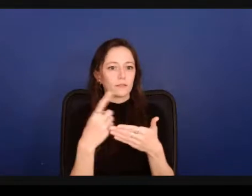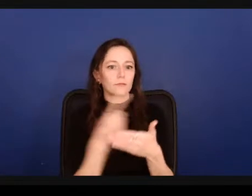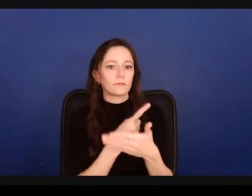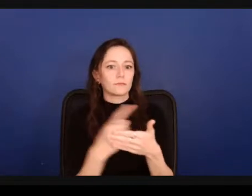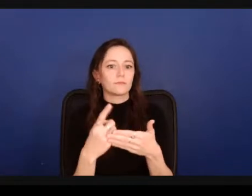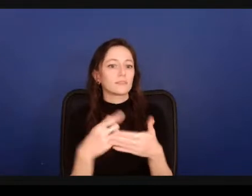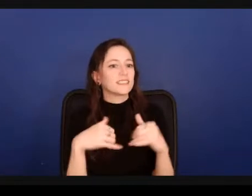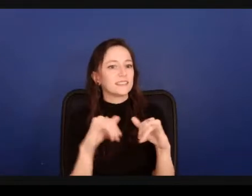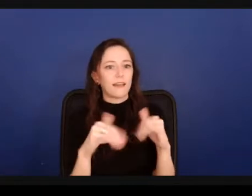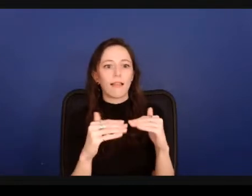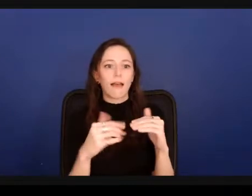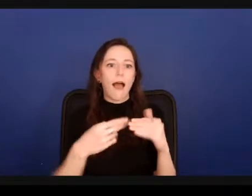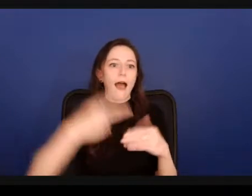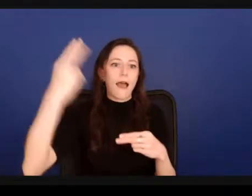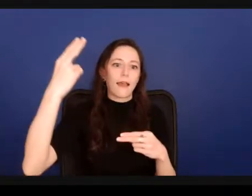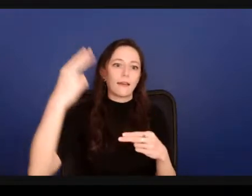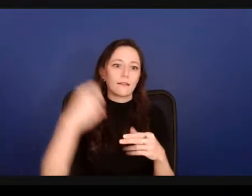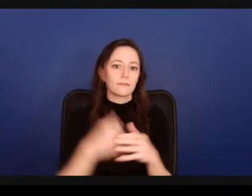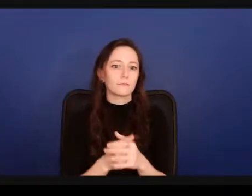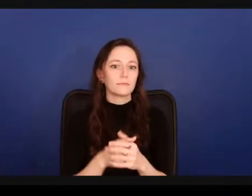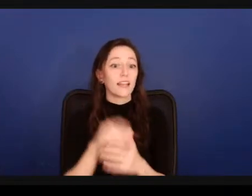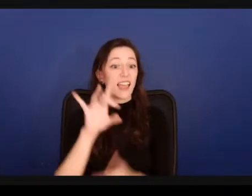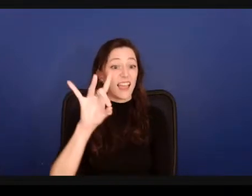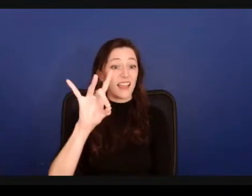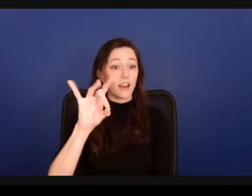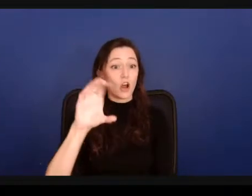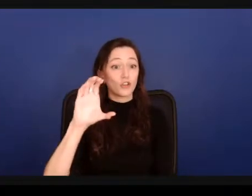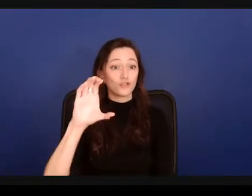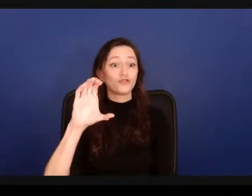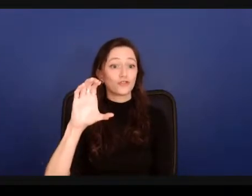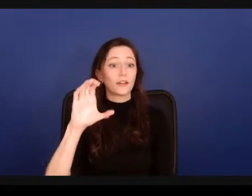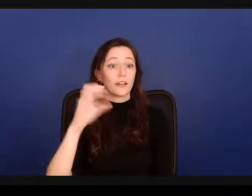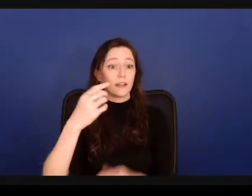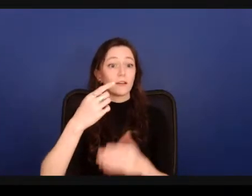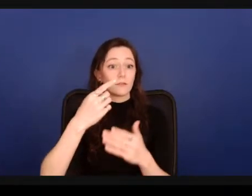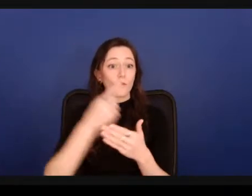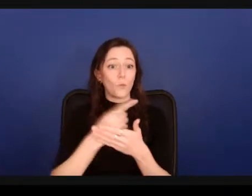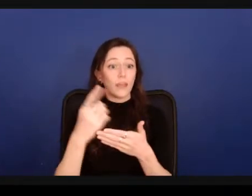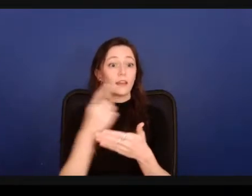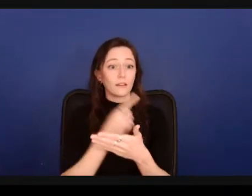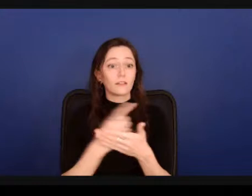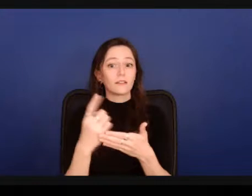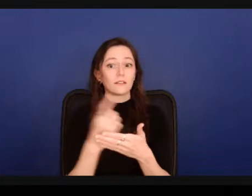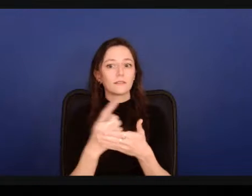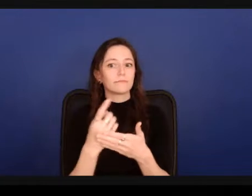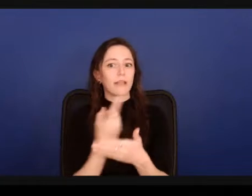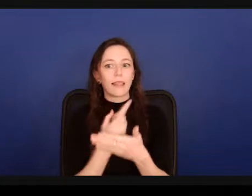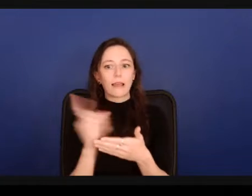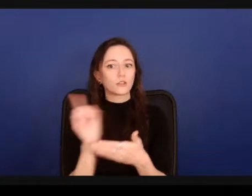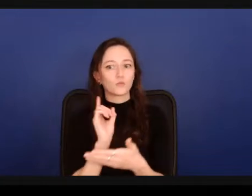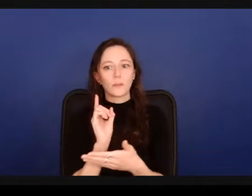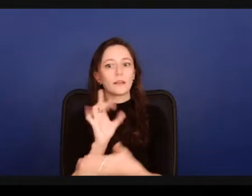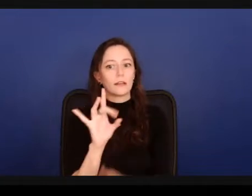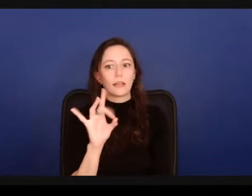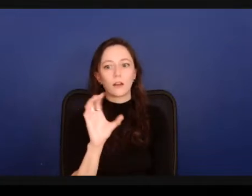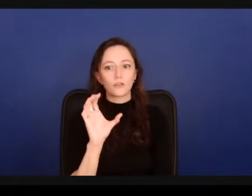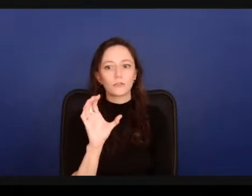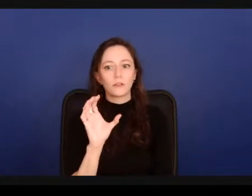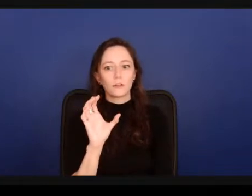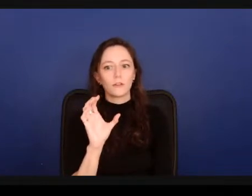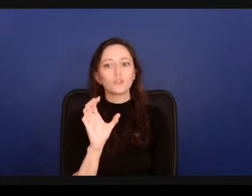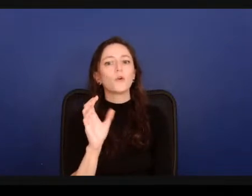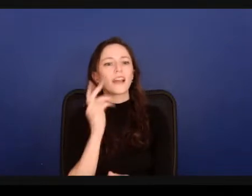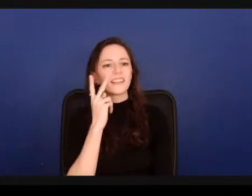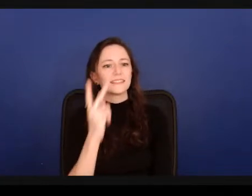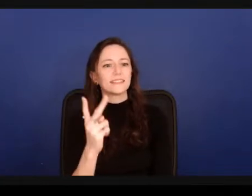high at 800 per week last week. You can see this natural variation coming up and down, and an extended